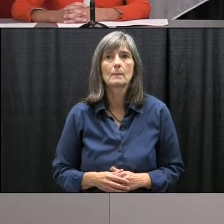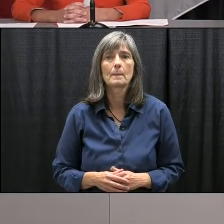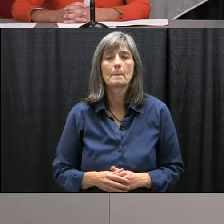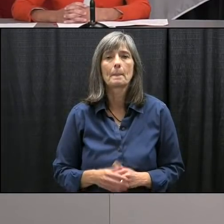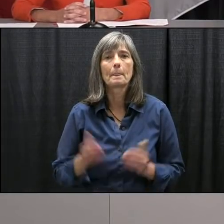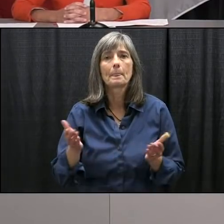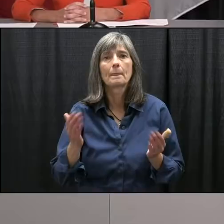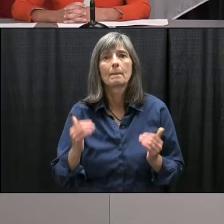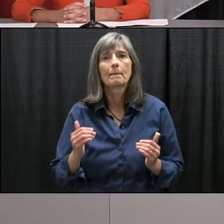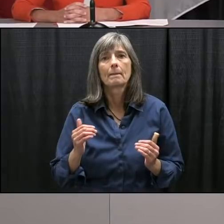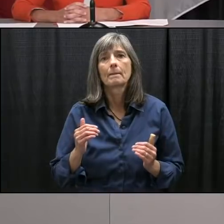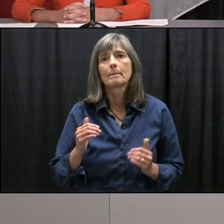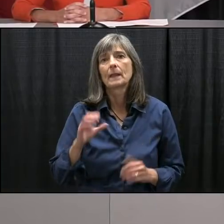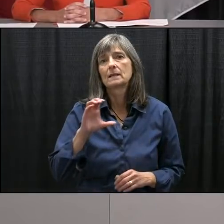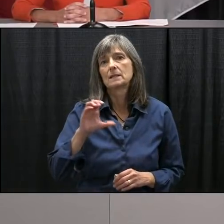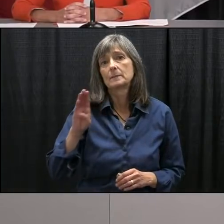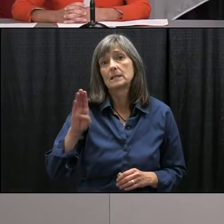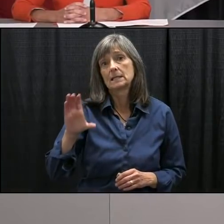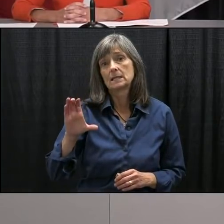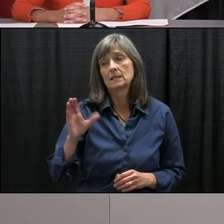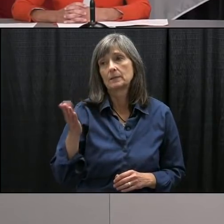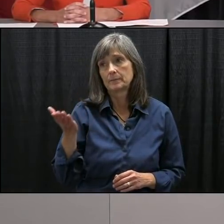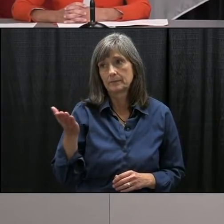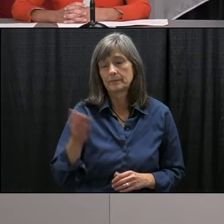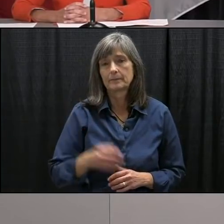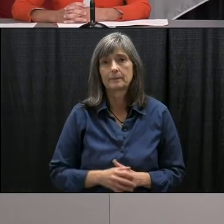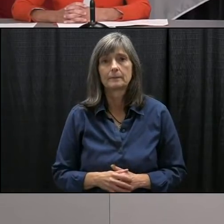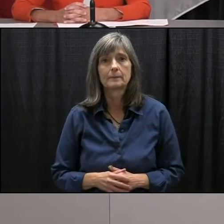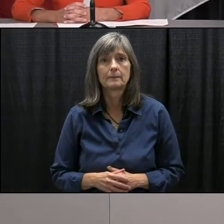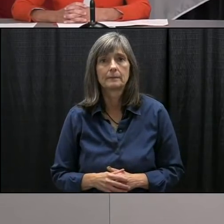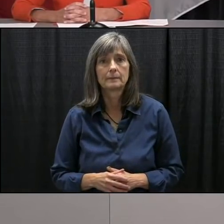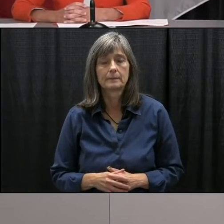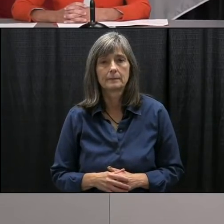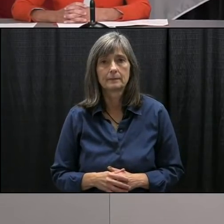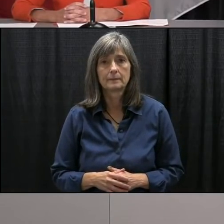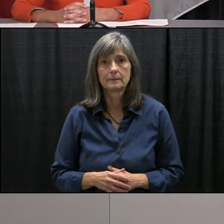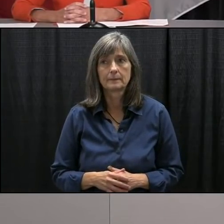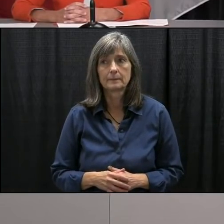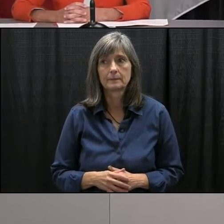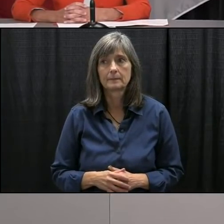Our next questions are from Peter Cowan with CBC. Please go ahead and make your way to the mic.